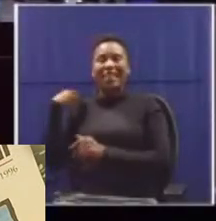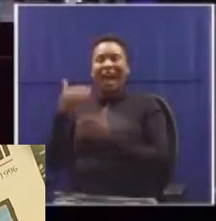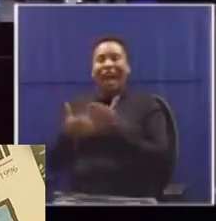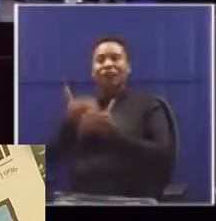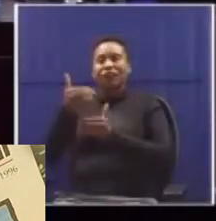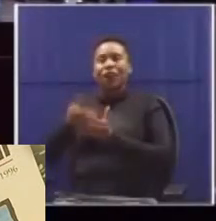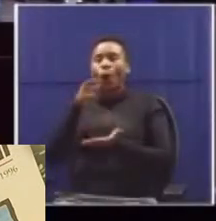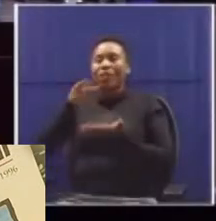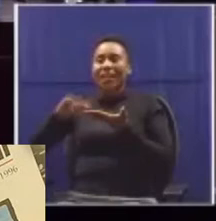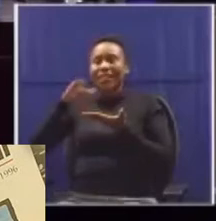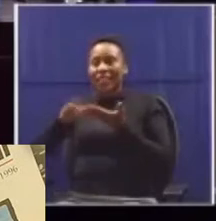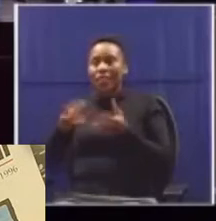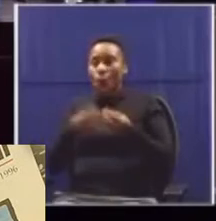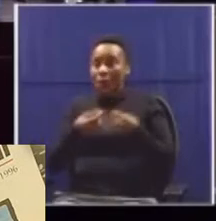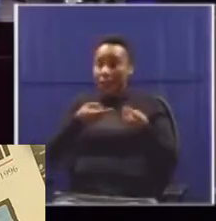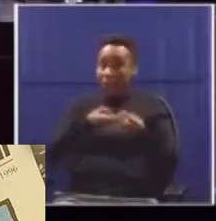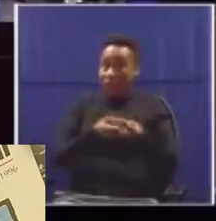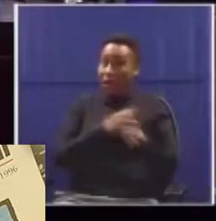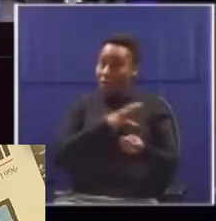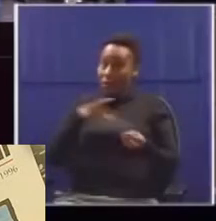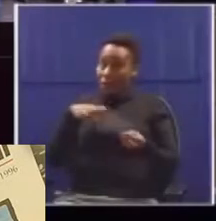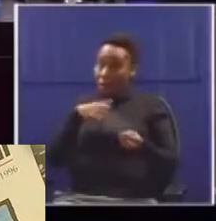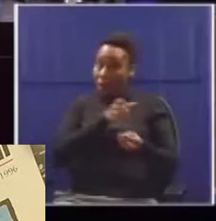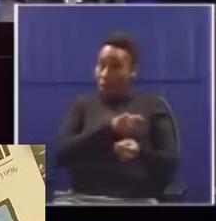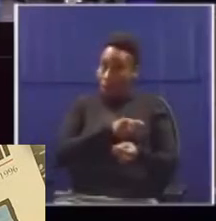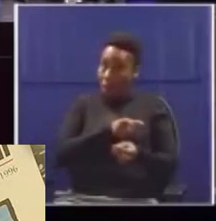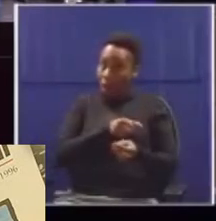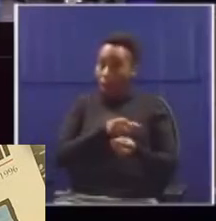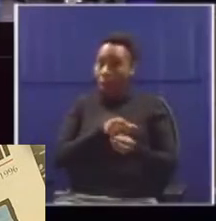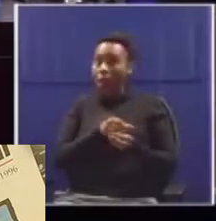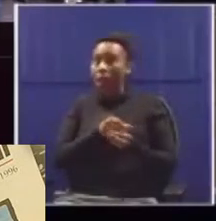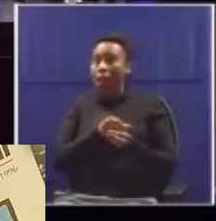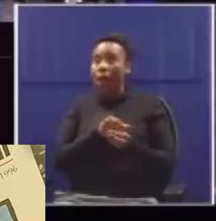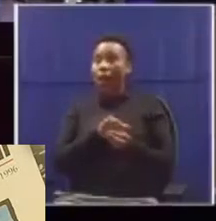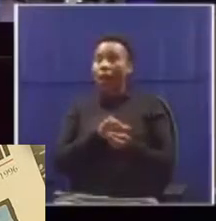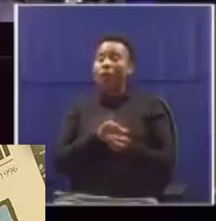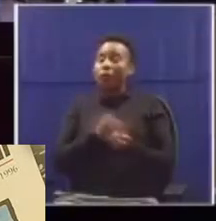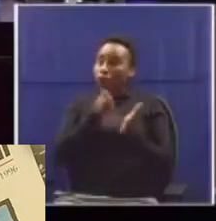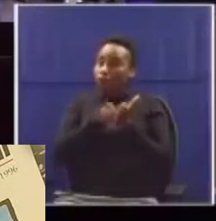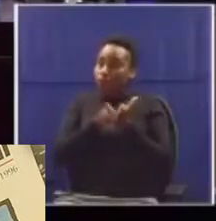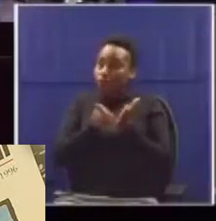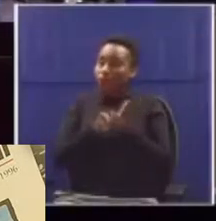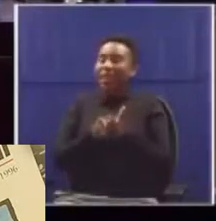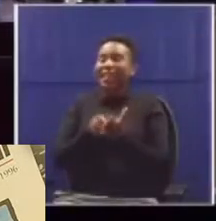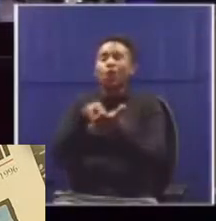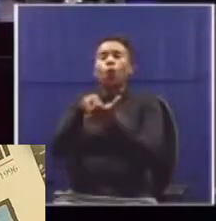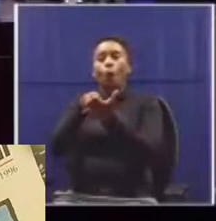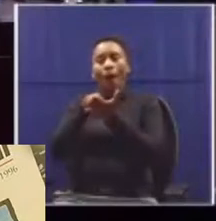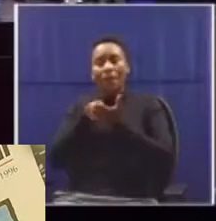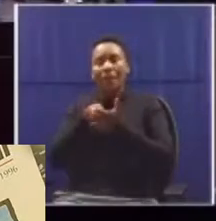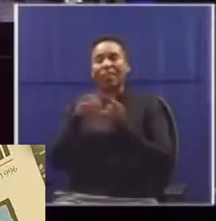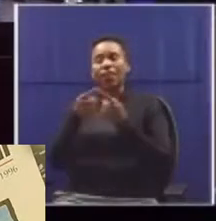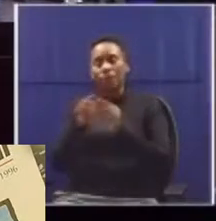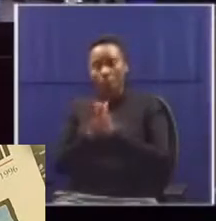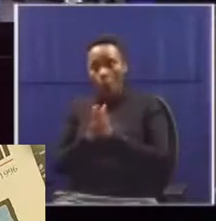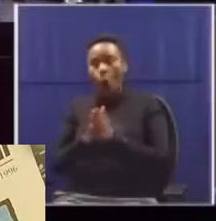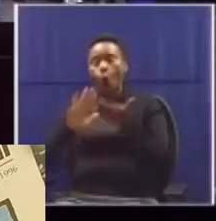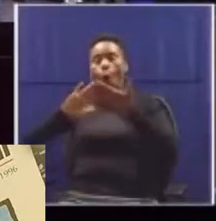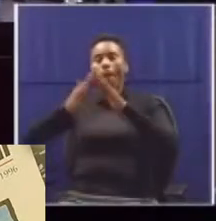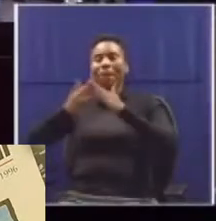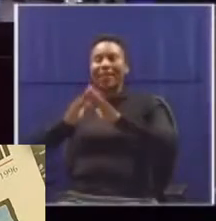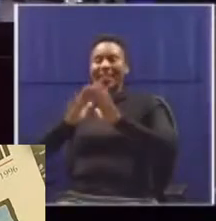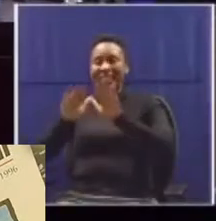with the legal practice Council prescribed the requirements for Community Service